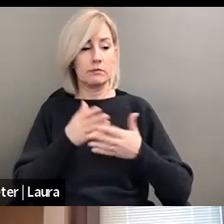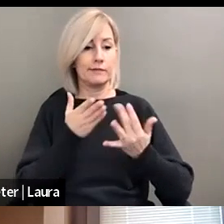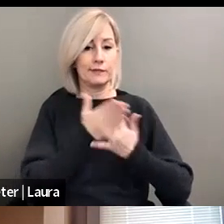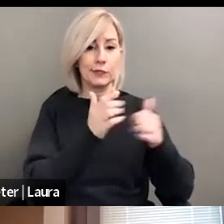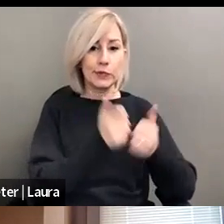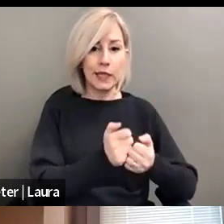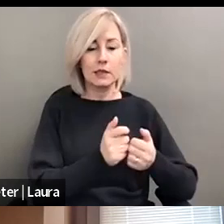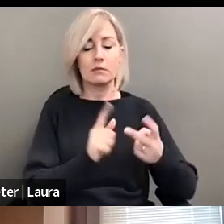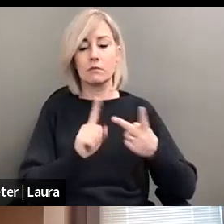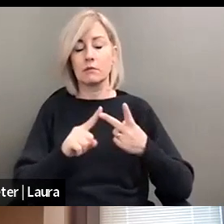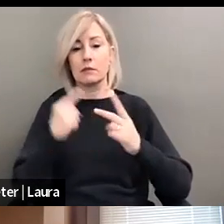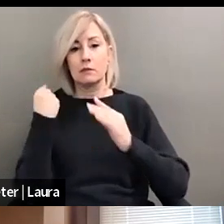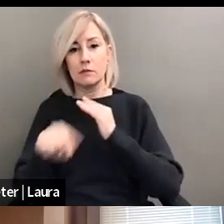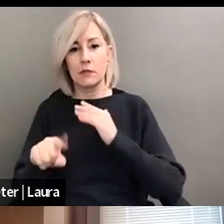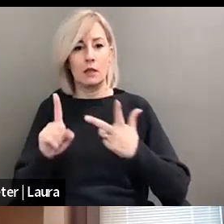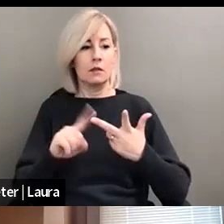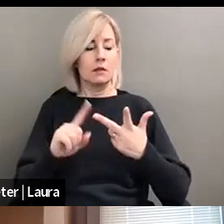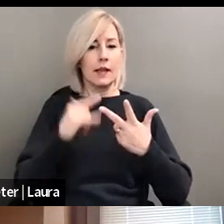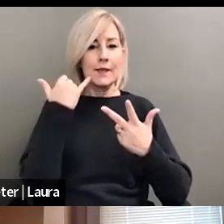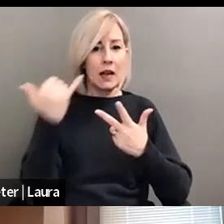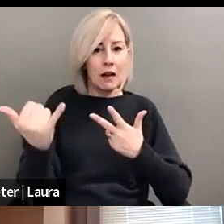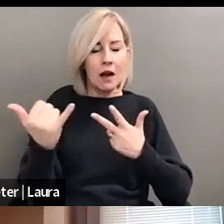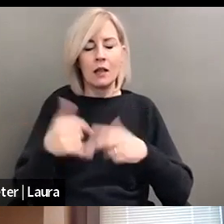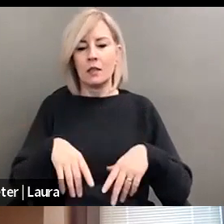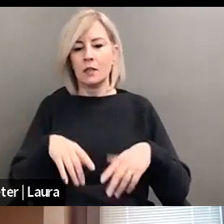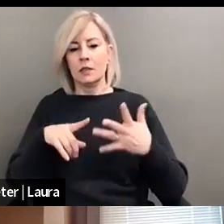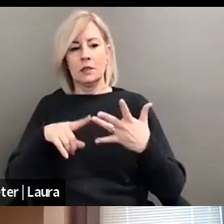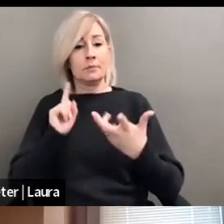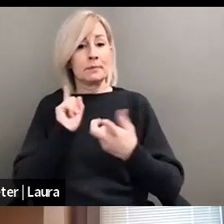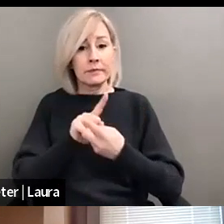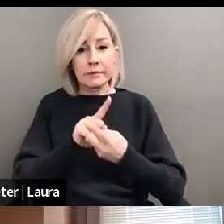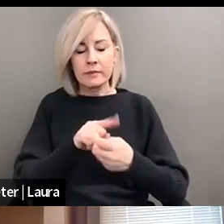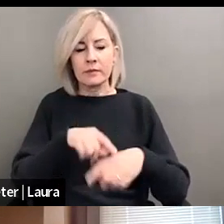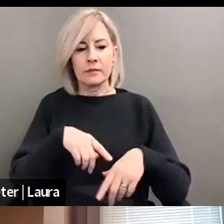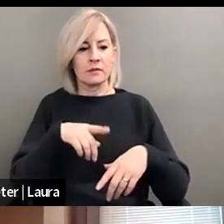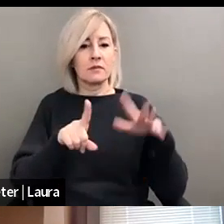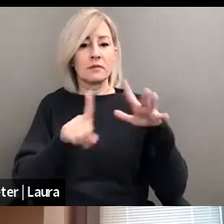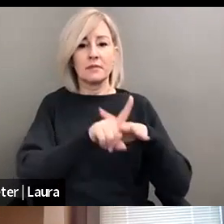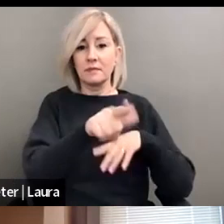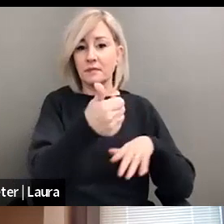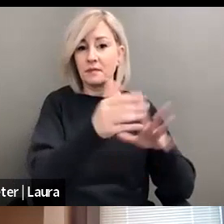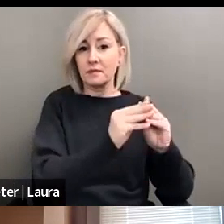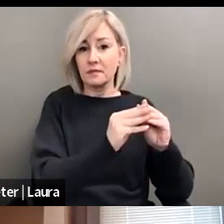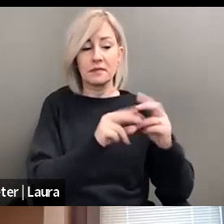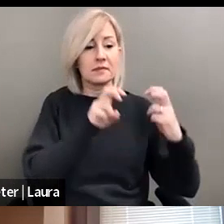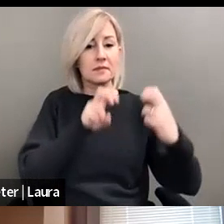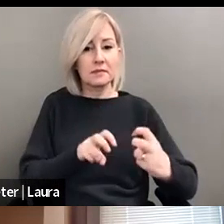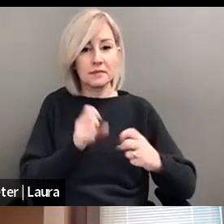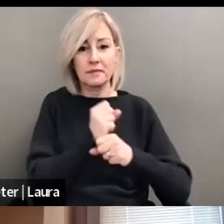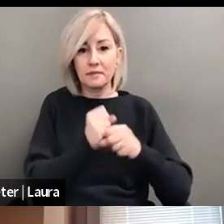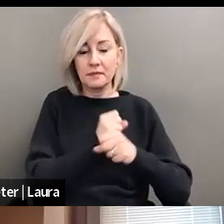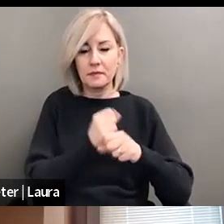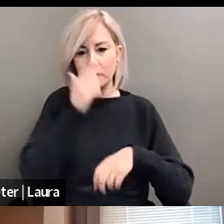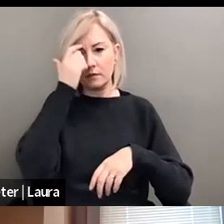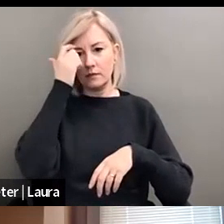messaging, emailing, phone calling, meeting them, going to some of their meetings that they haven't seen them for coffee. But one